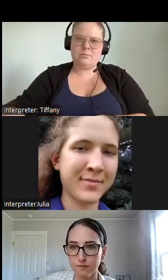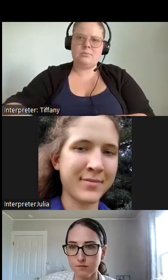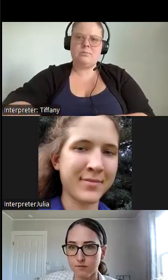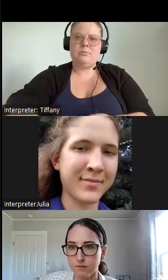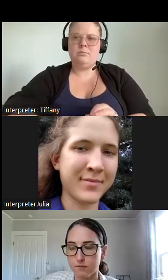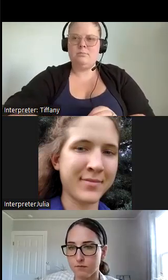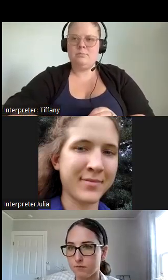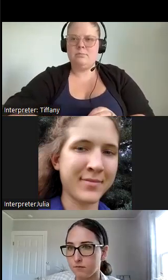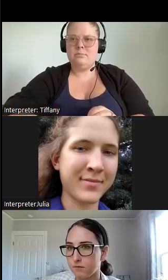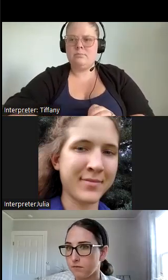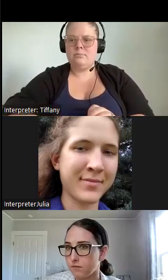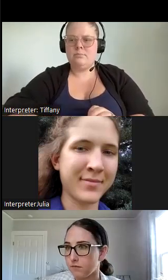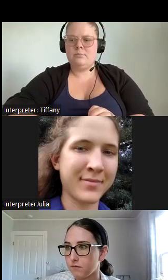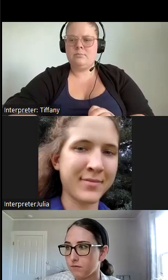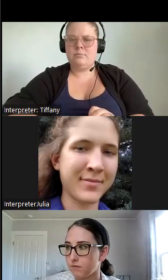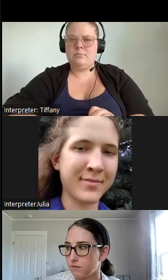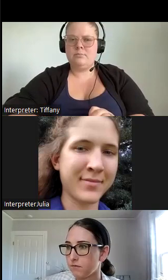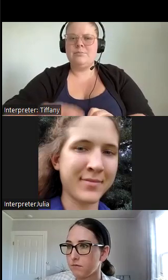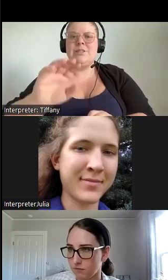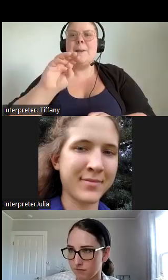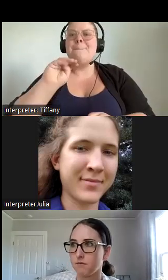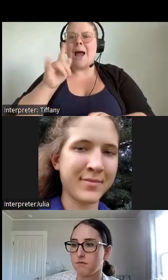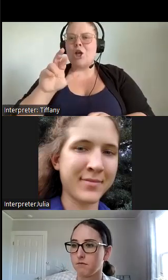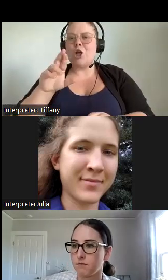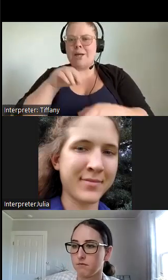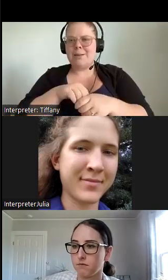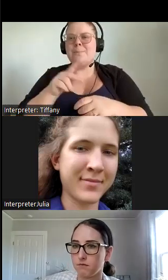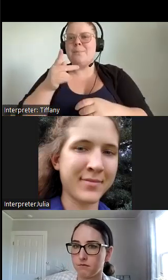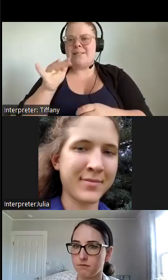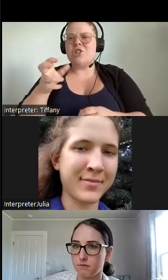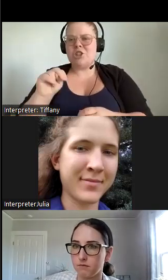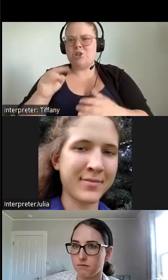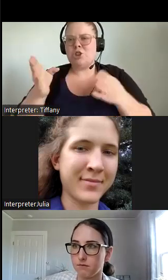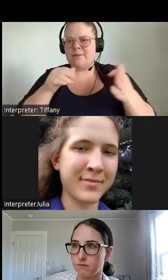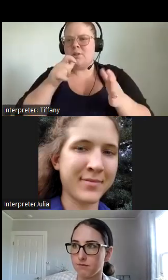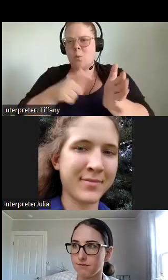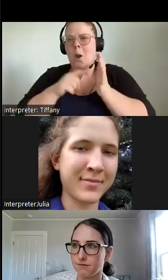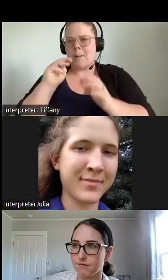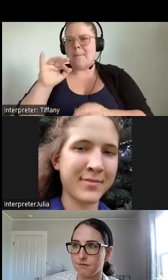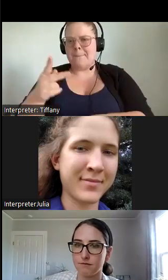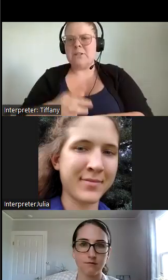Thanks for that, Erica. I think we're all caught up on the chat, so we can keep going.